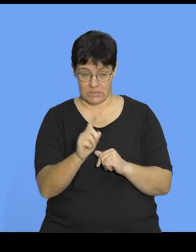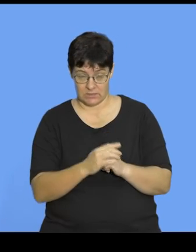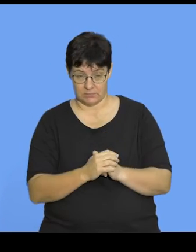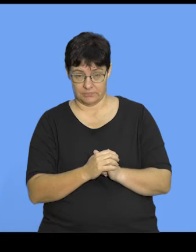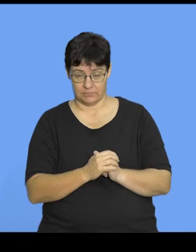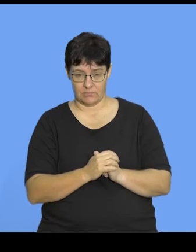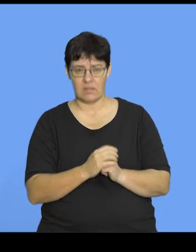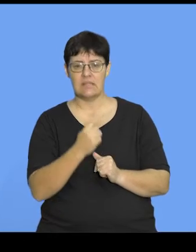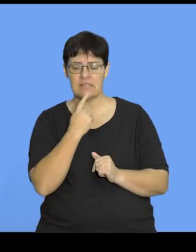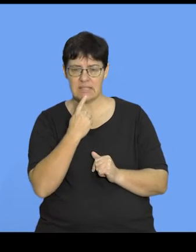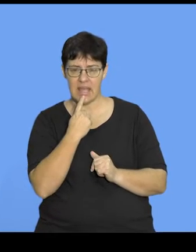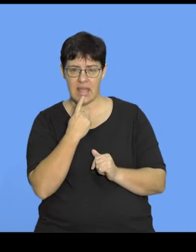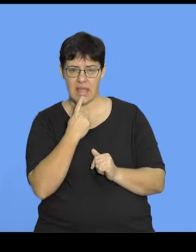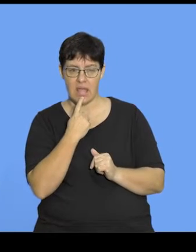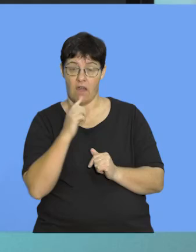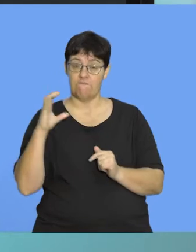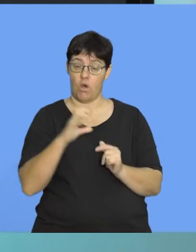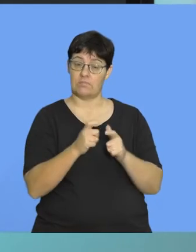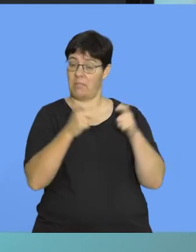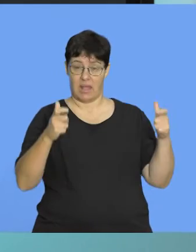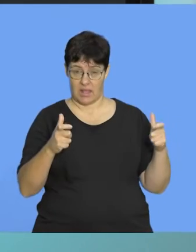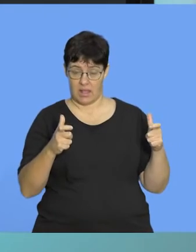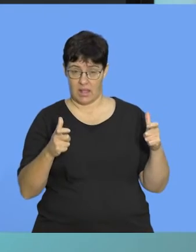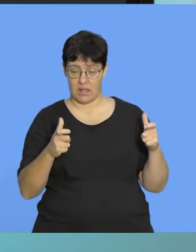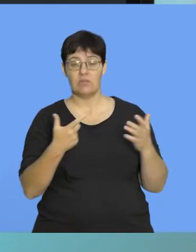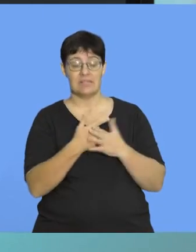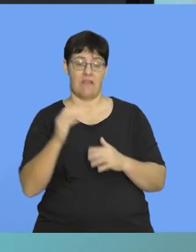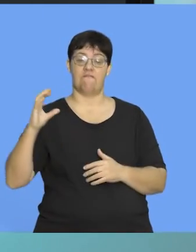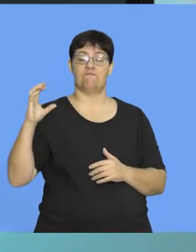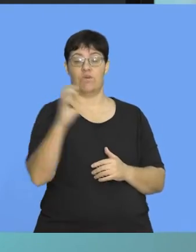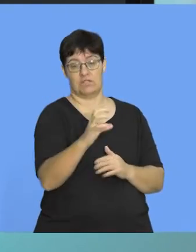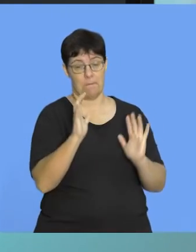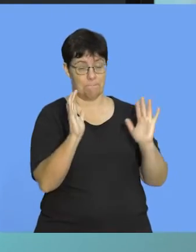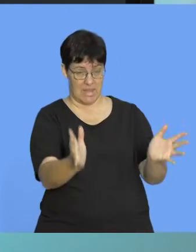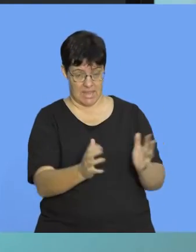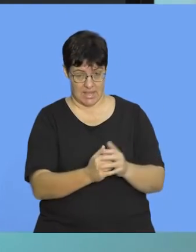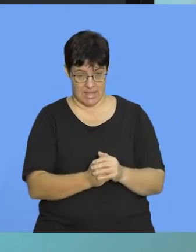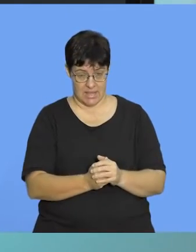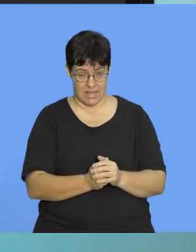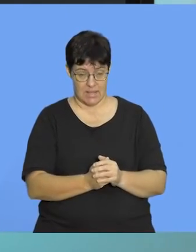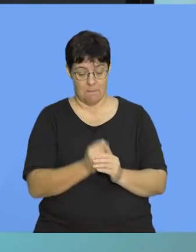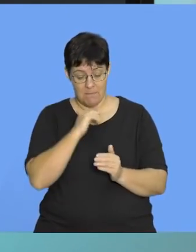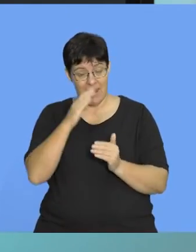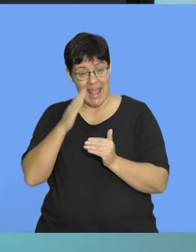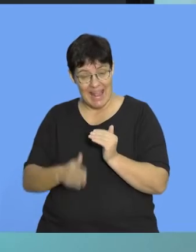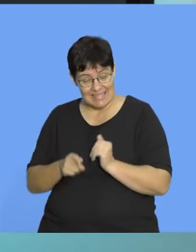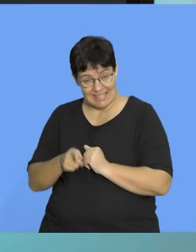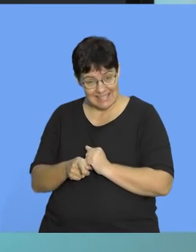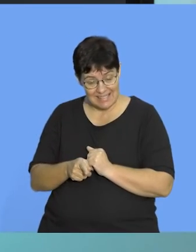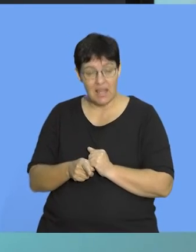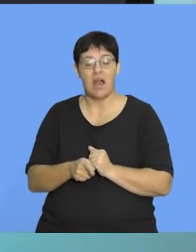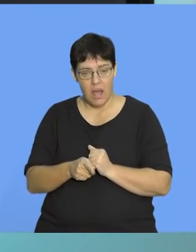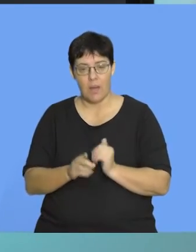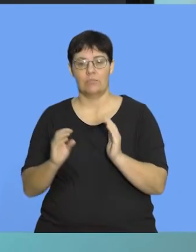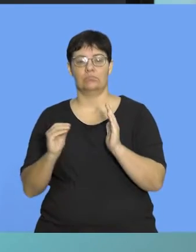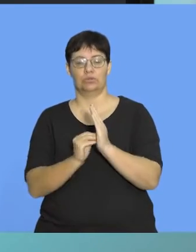saying the magnitude of the force, they're saying force. That means when I get to the end, I must